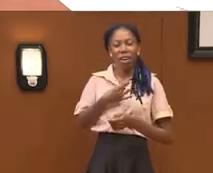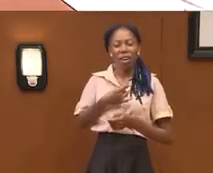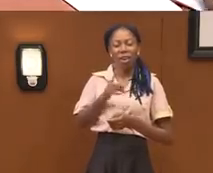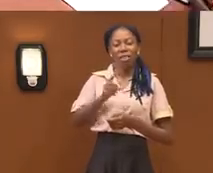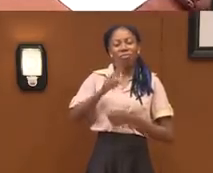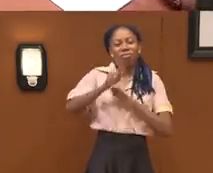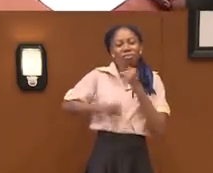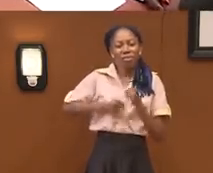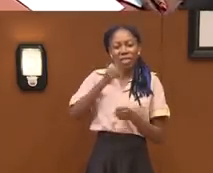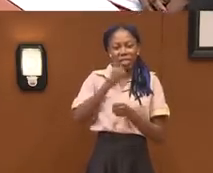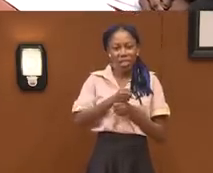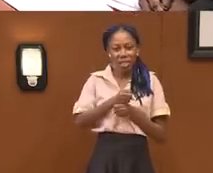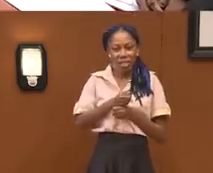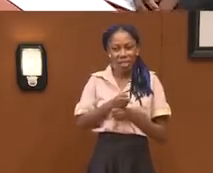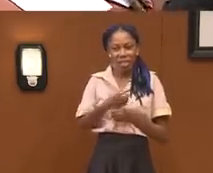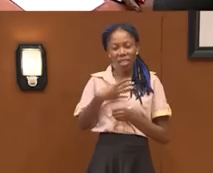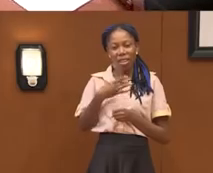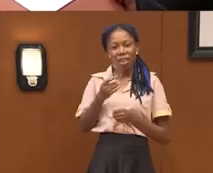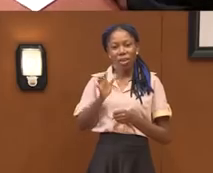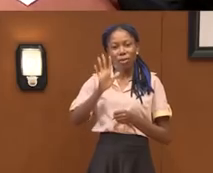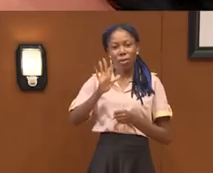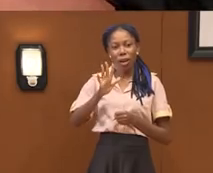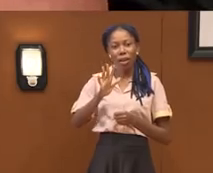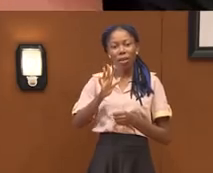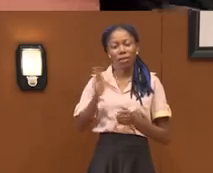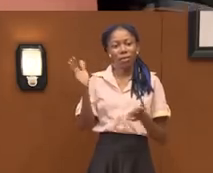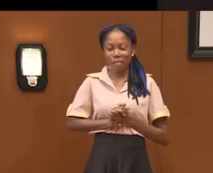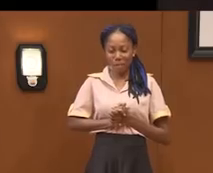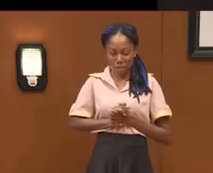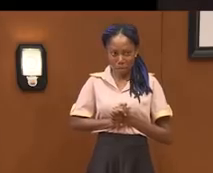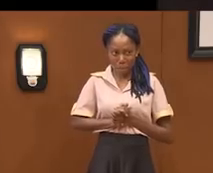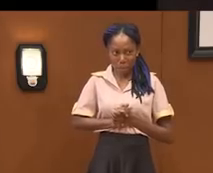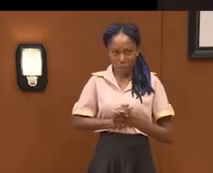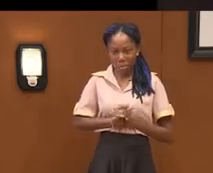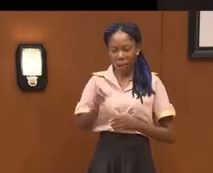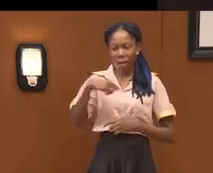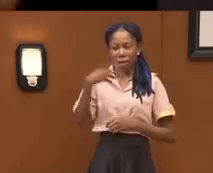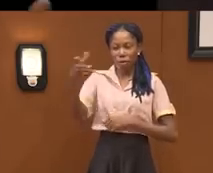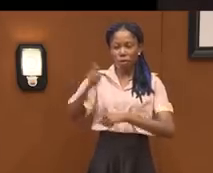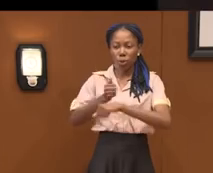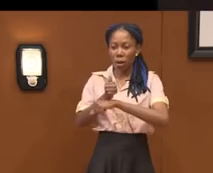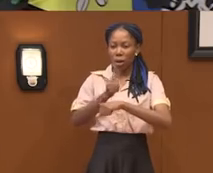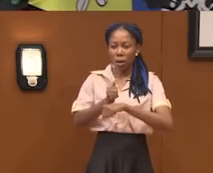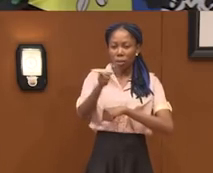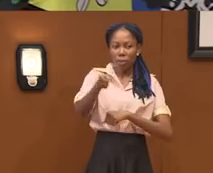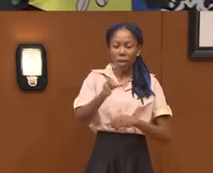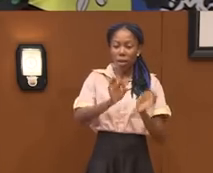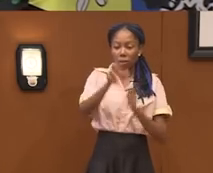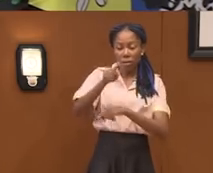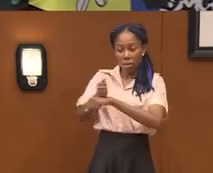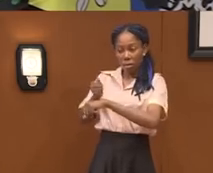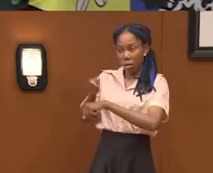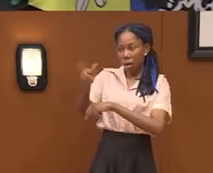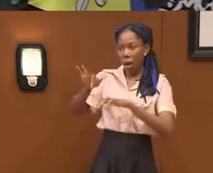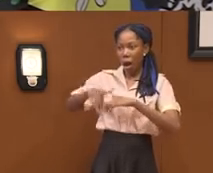I don't think whether that 5 days inside, he can speak truth in that 5 days. You are insulting him. The truth. And if he decides to insult you back, how